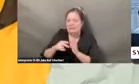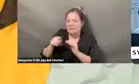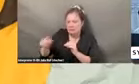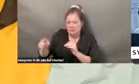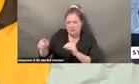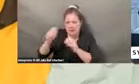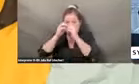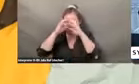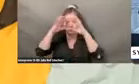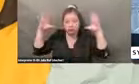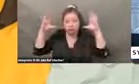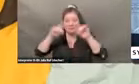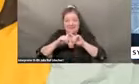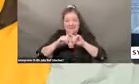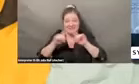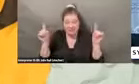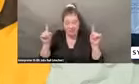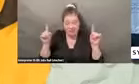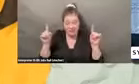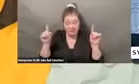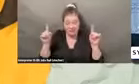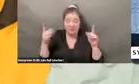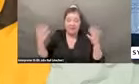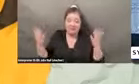access versus accessibility?